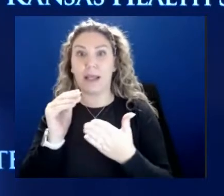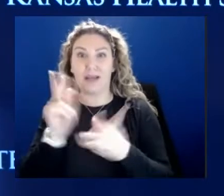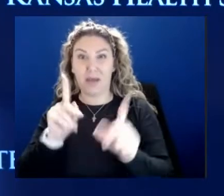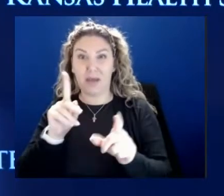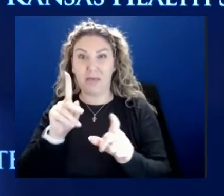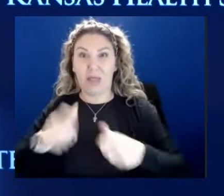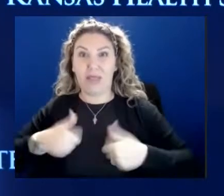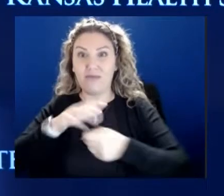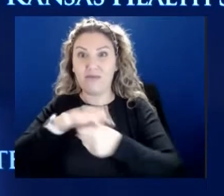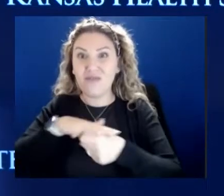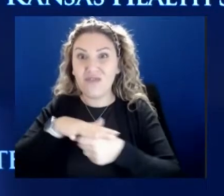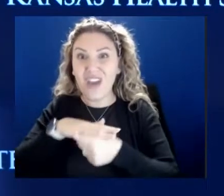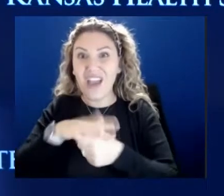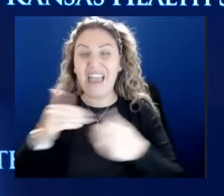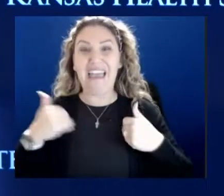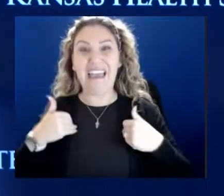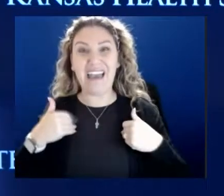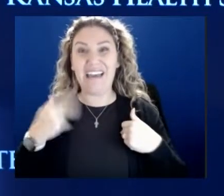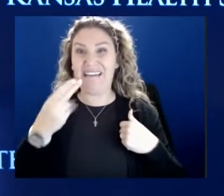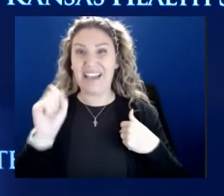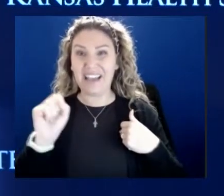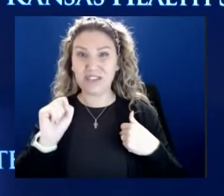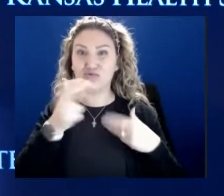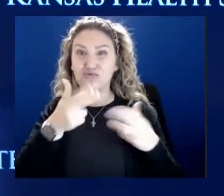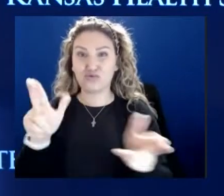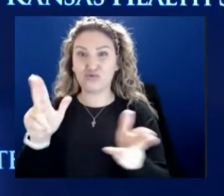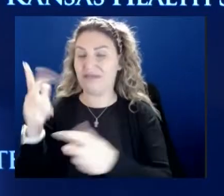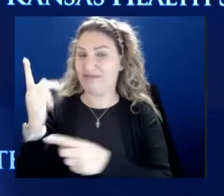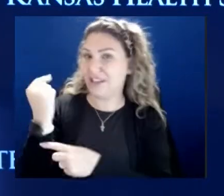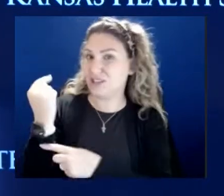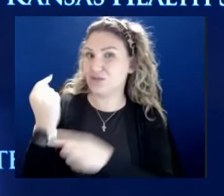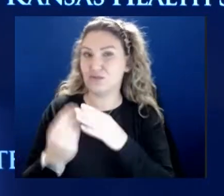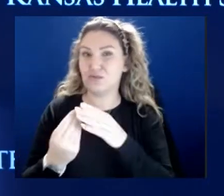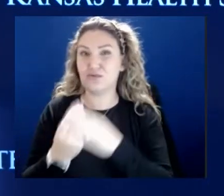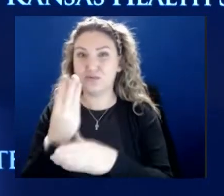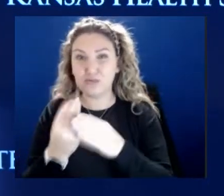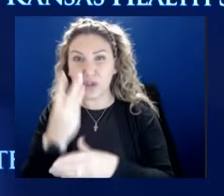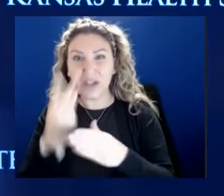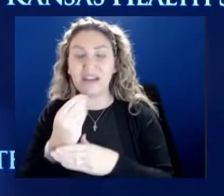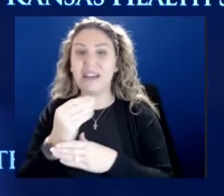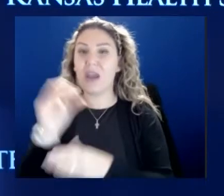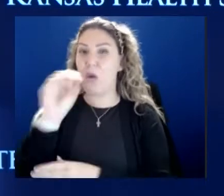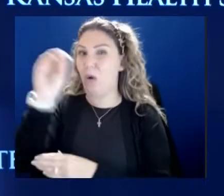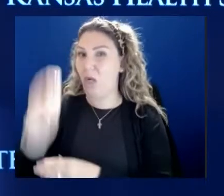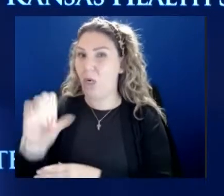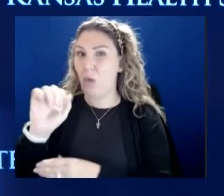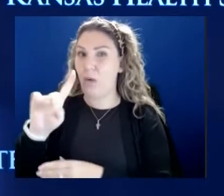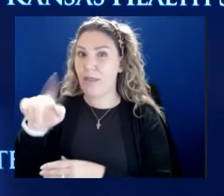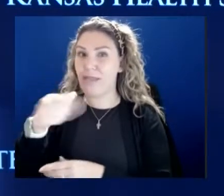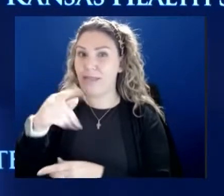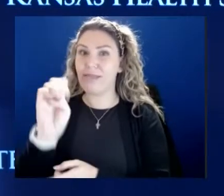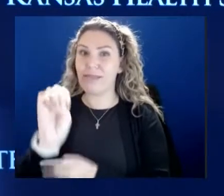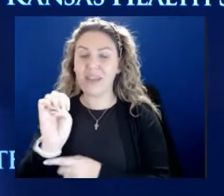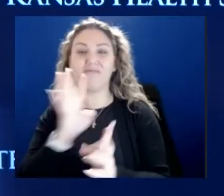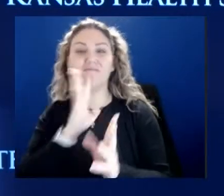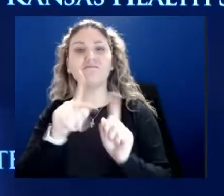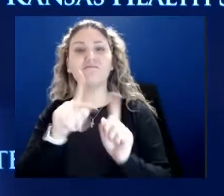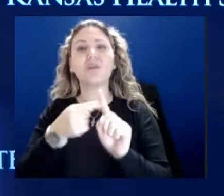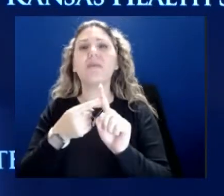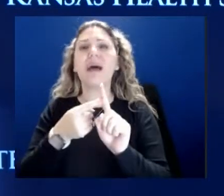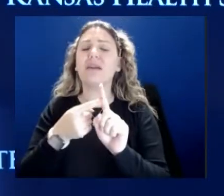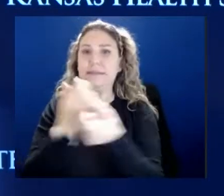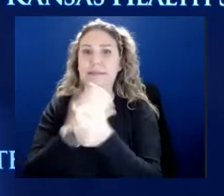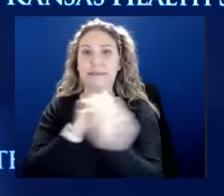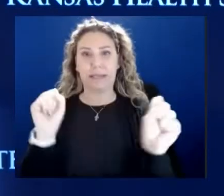school shooting last spring in Olathe. So talking to your kiddos about safety. I know a lot of the school districts have safety trainings that happen as